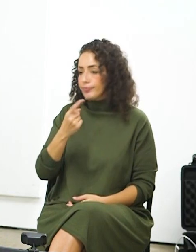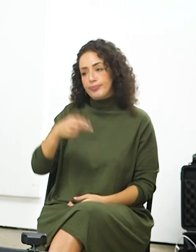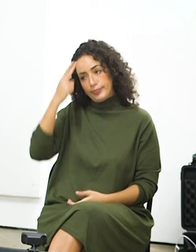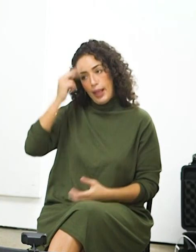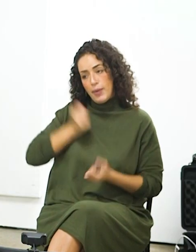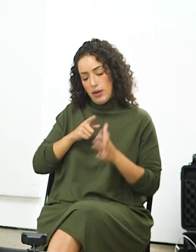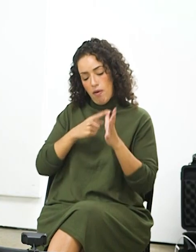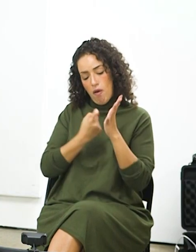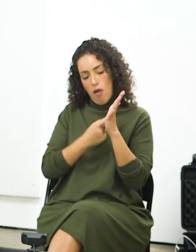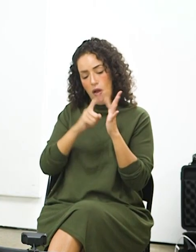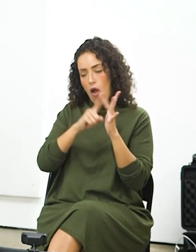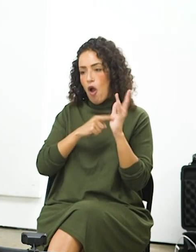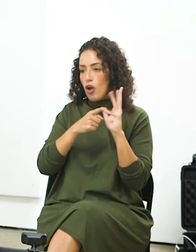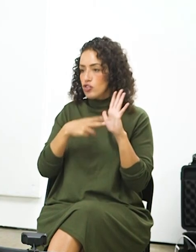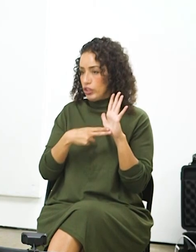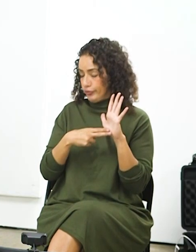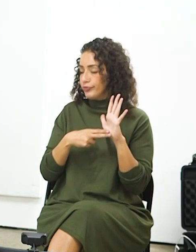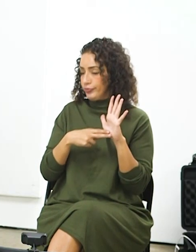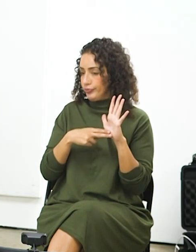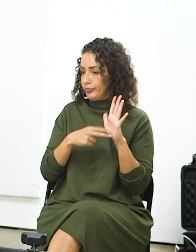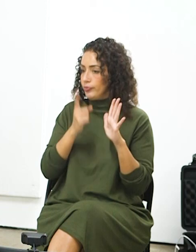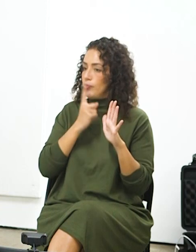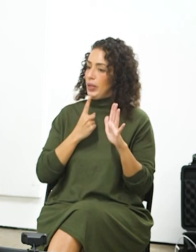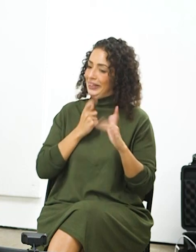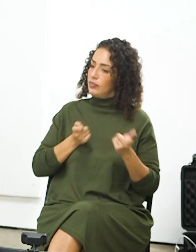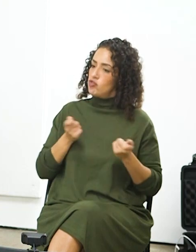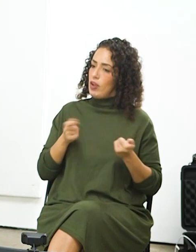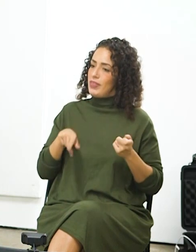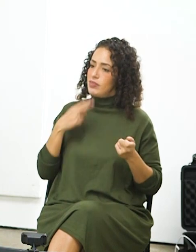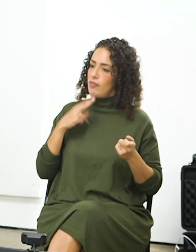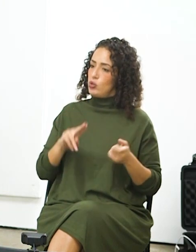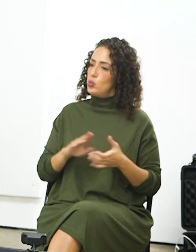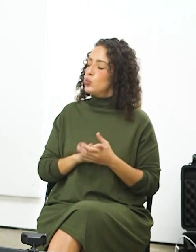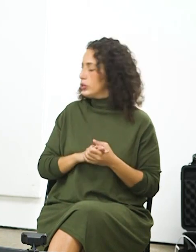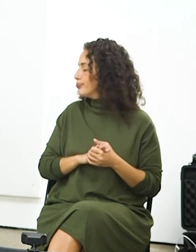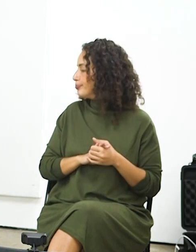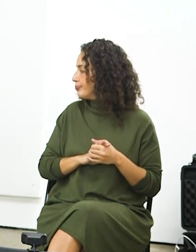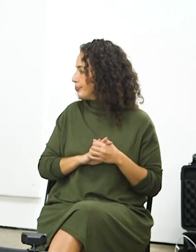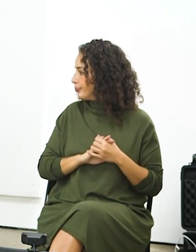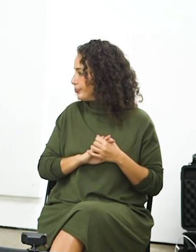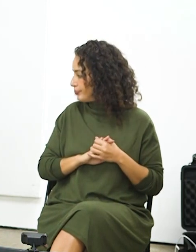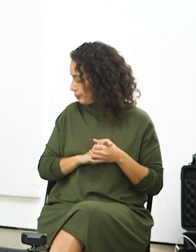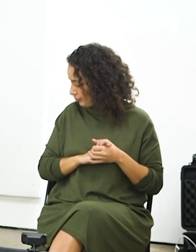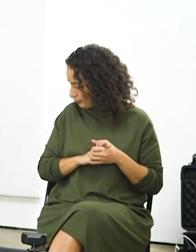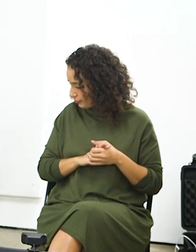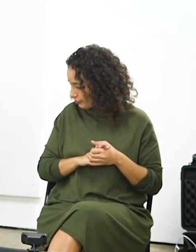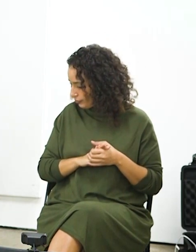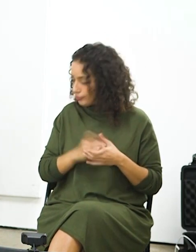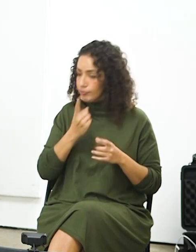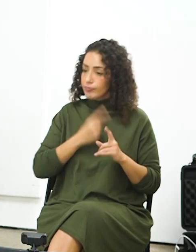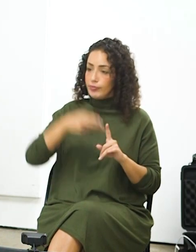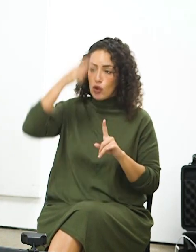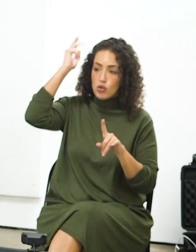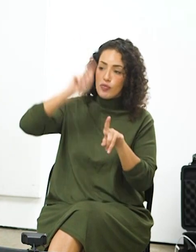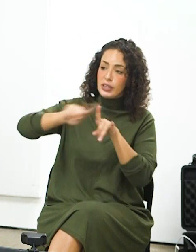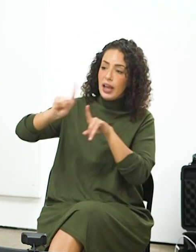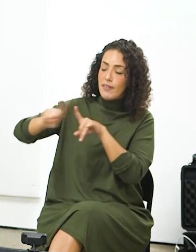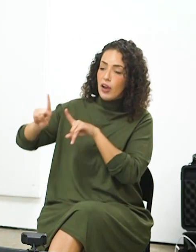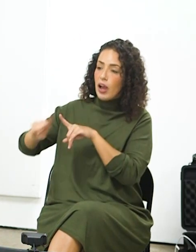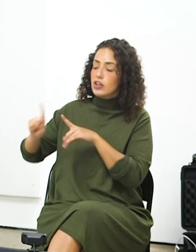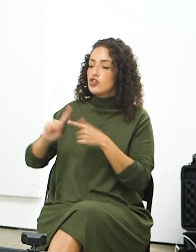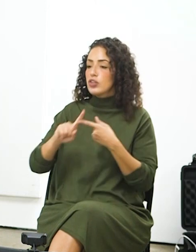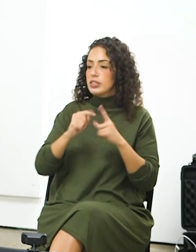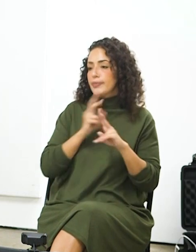My name's Arjun, and yeah, I'm going to be the chair for this afternoon. I'm a neurodivergent ex-young